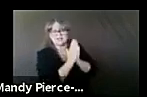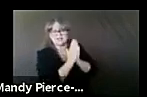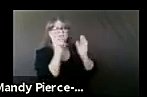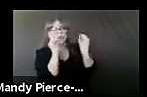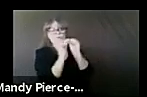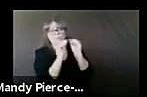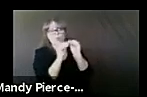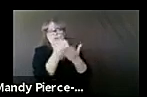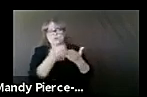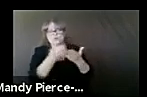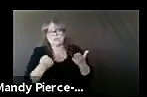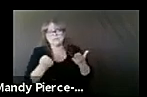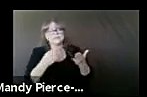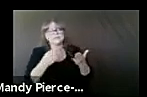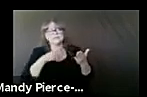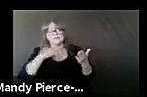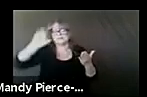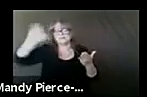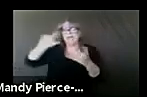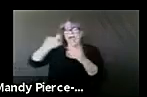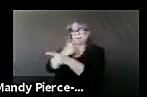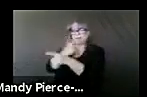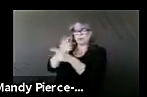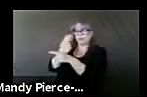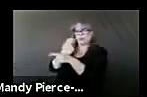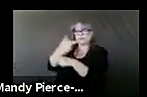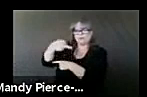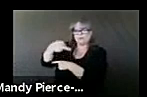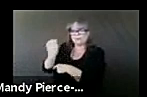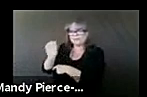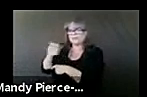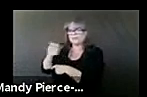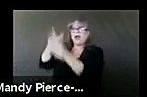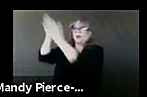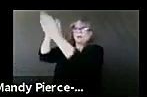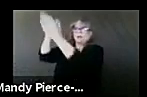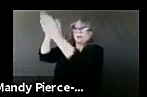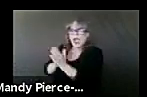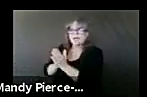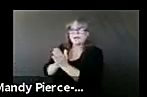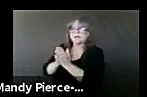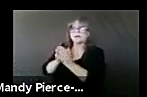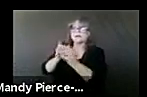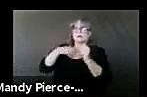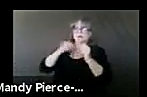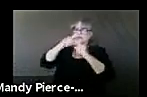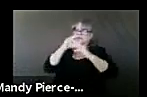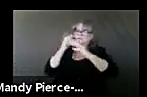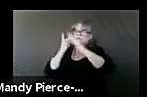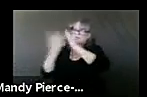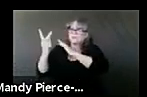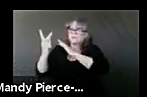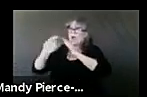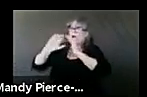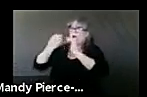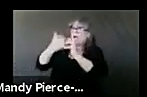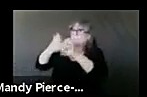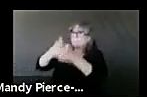to determine the total amount of PPE that we'll need each month. That will have to include the alternate care sites that we're trying to stand up as